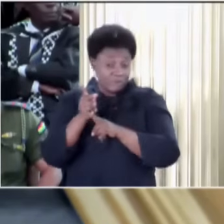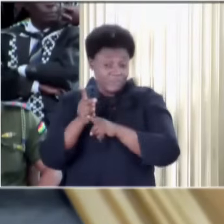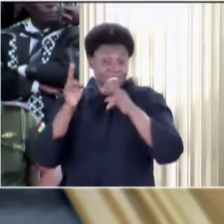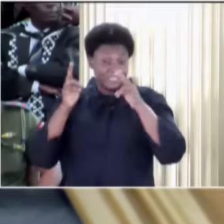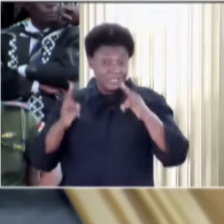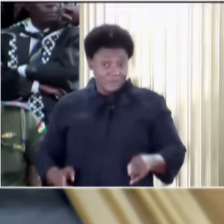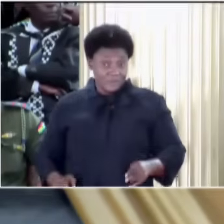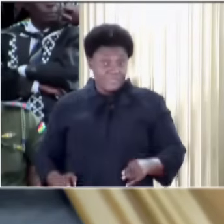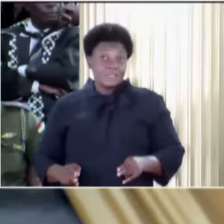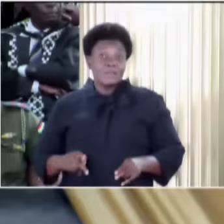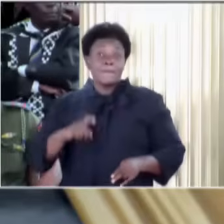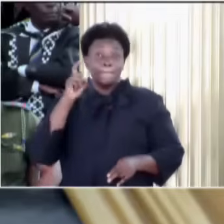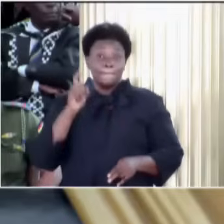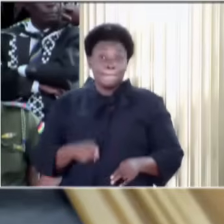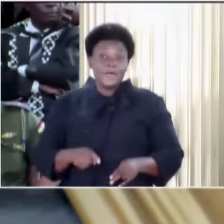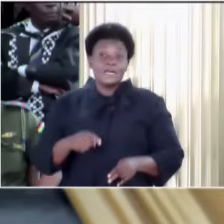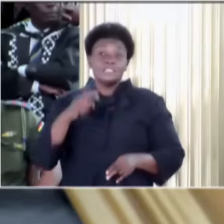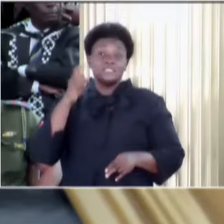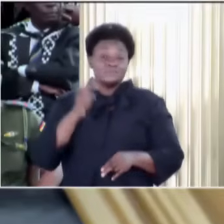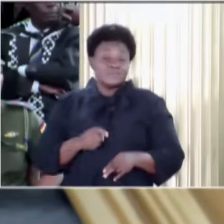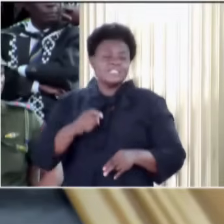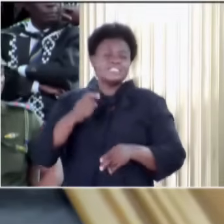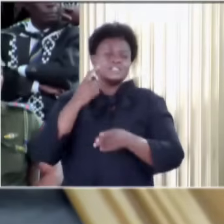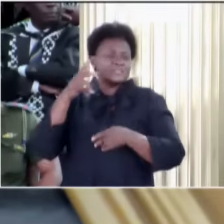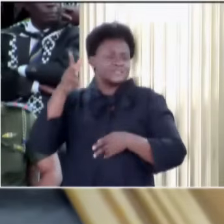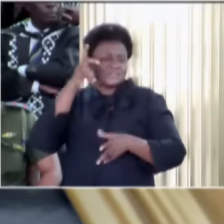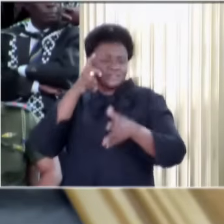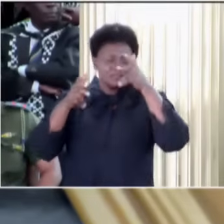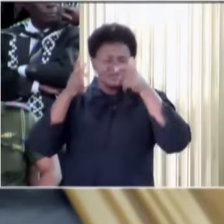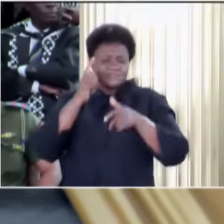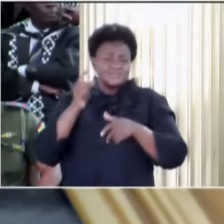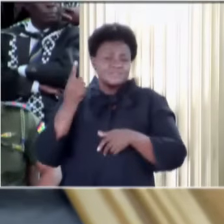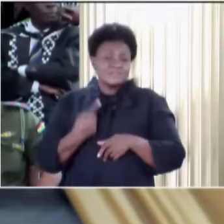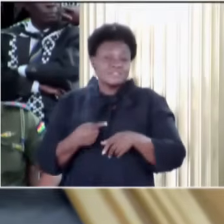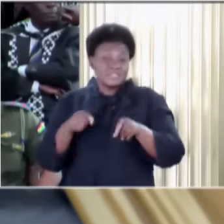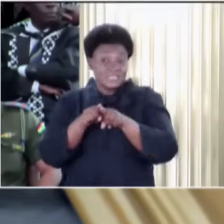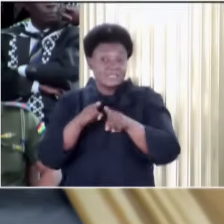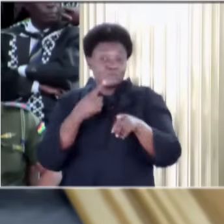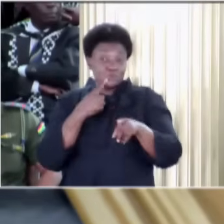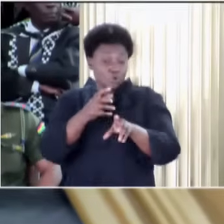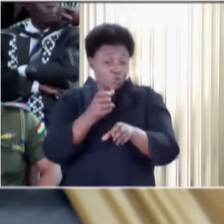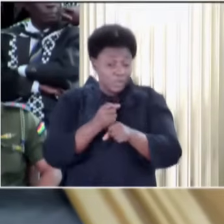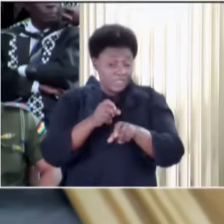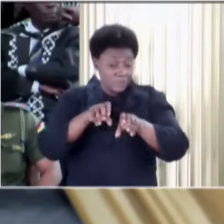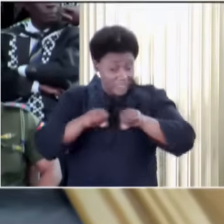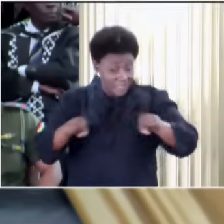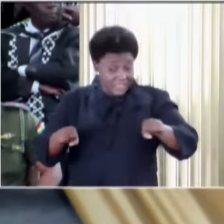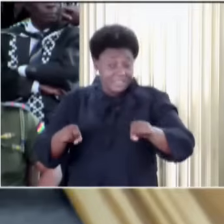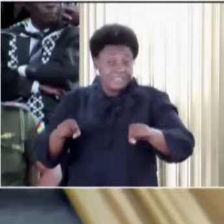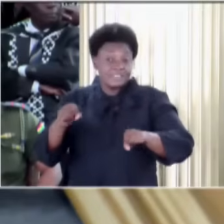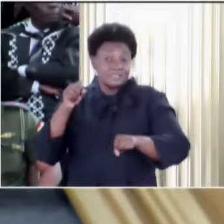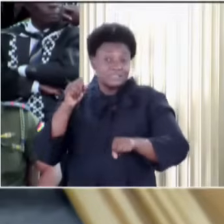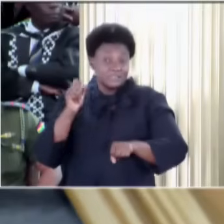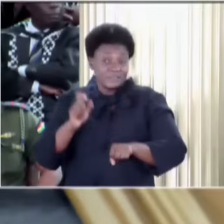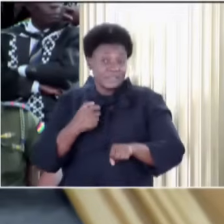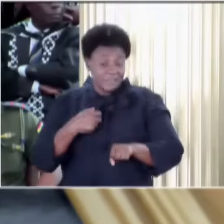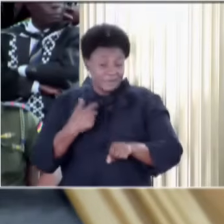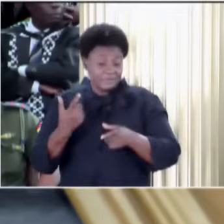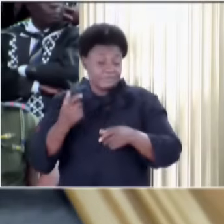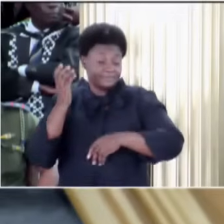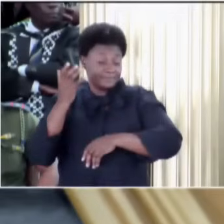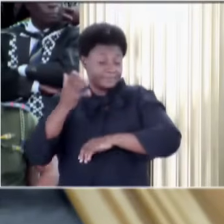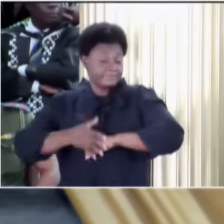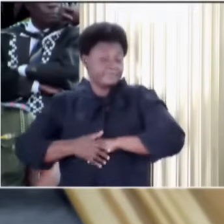being must be earned every single day, the way you've earned your degrees every single day of your journey in this university.